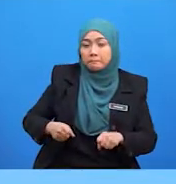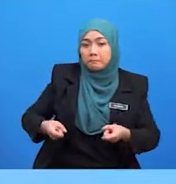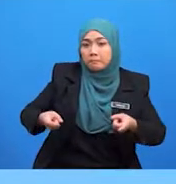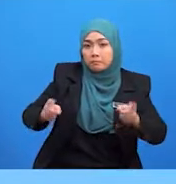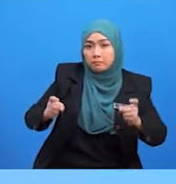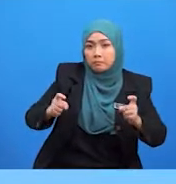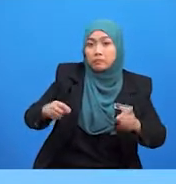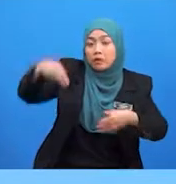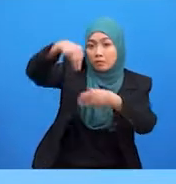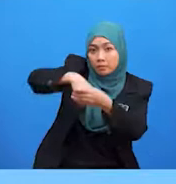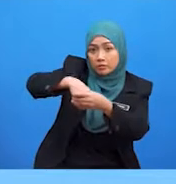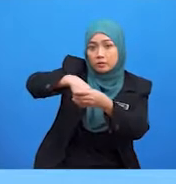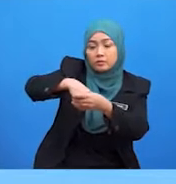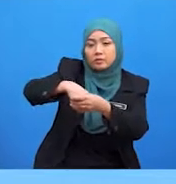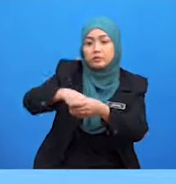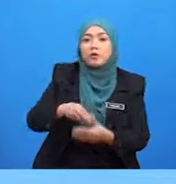water, just like ducks.